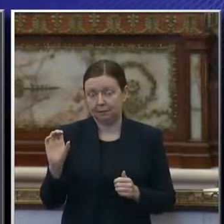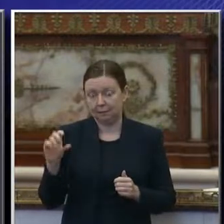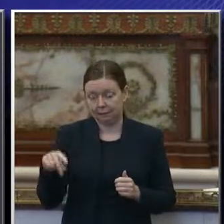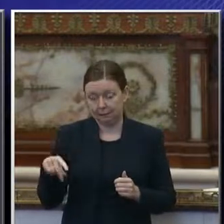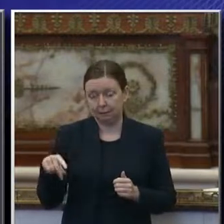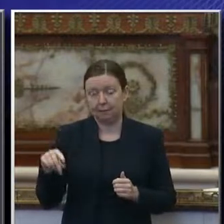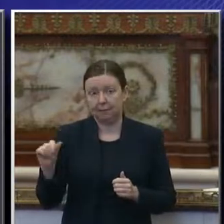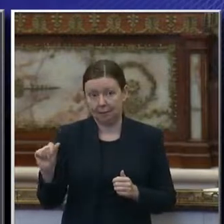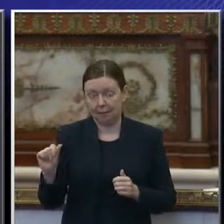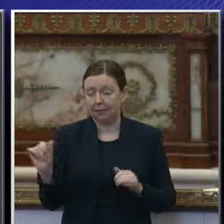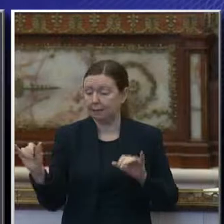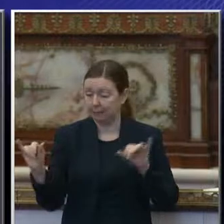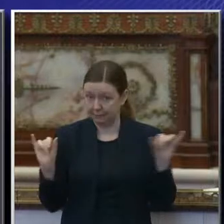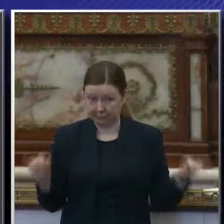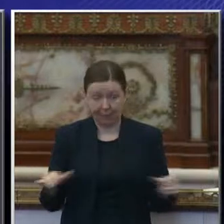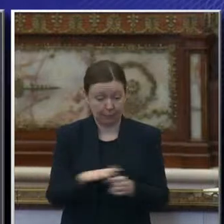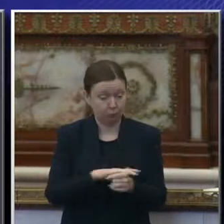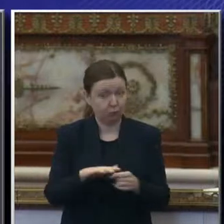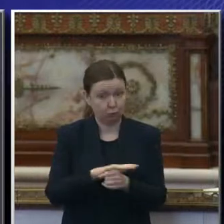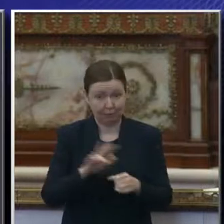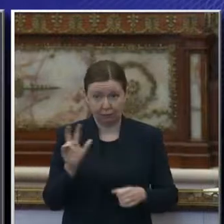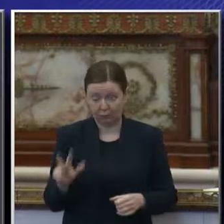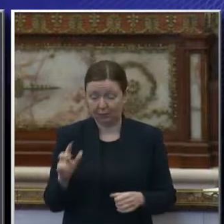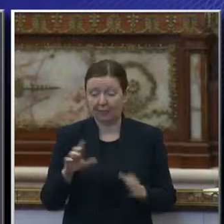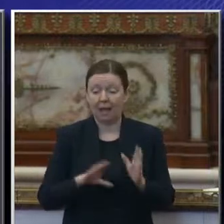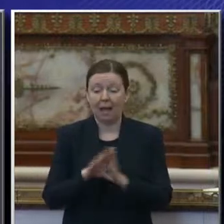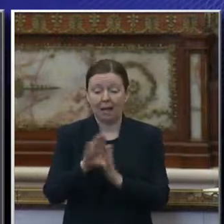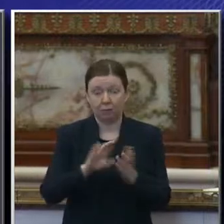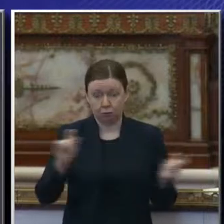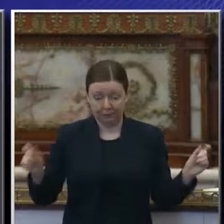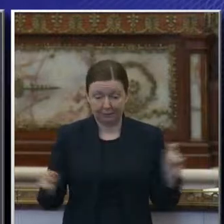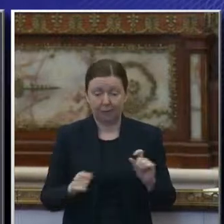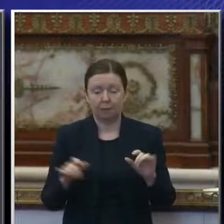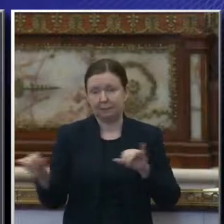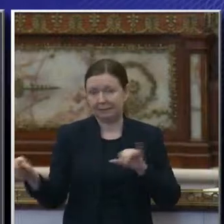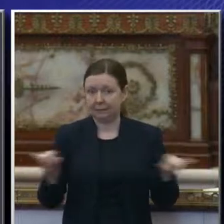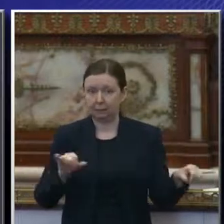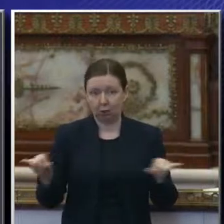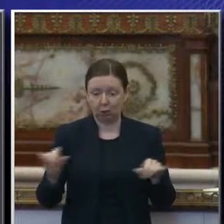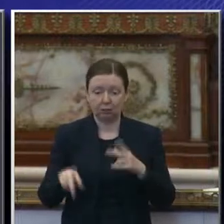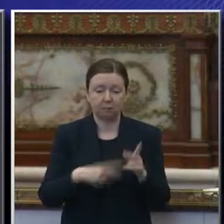same region 3, and redeveloped into a very similar